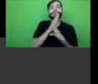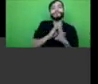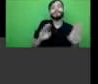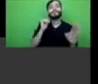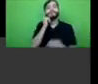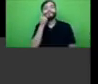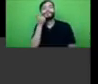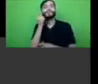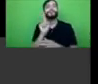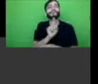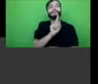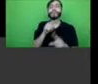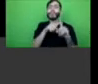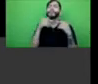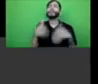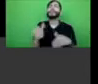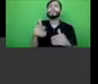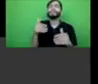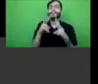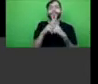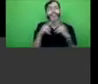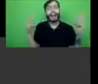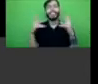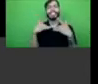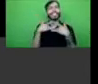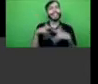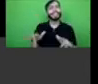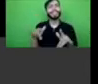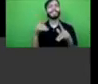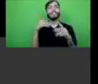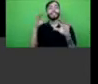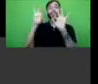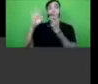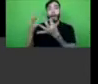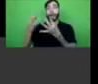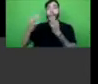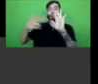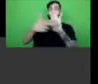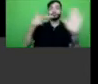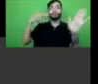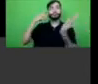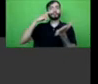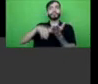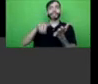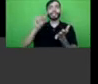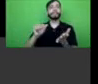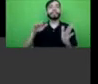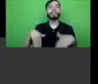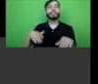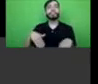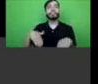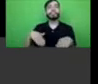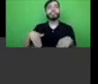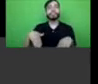identified him as disabled. However, given the statistics of people murdered by the